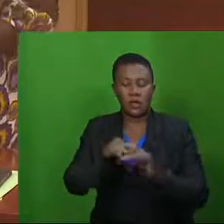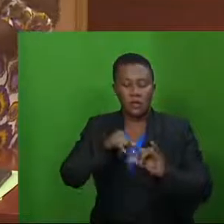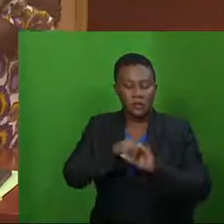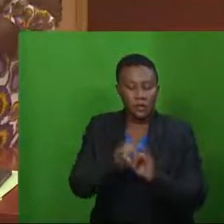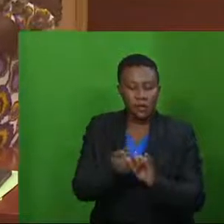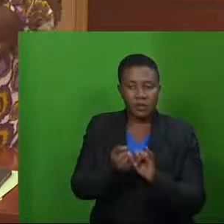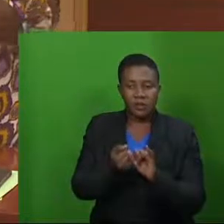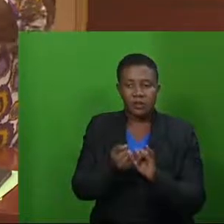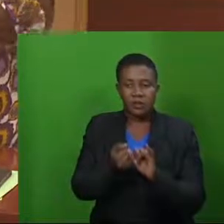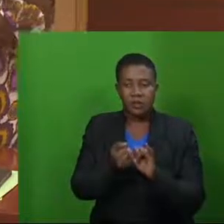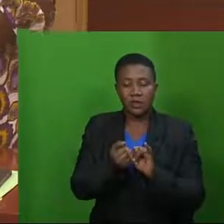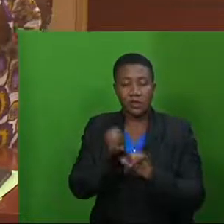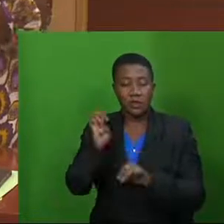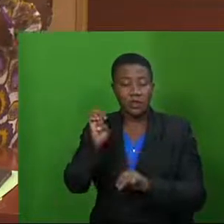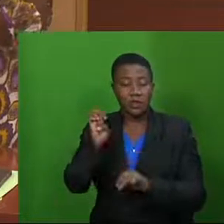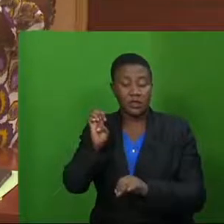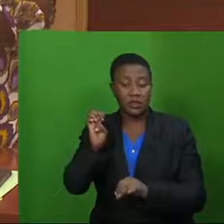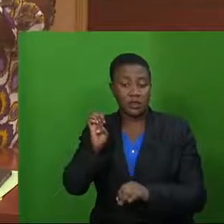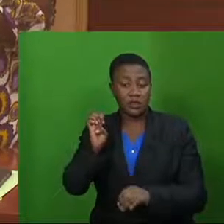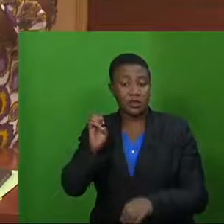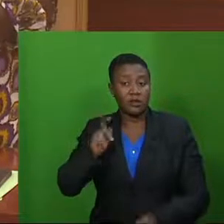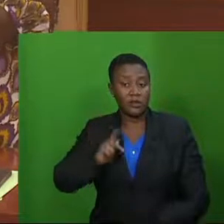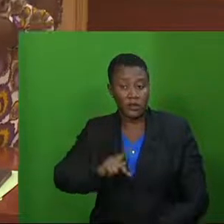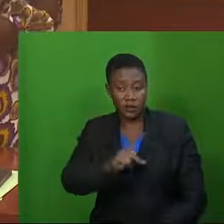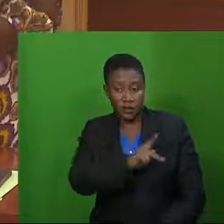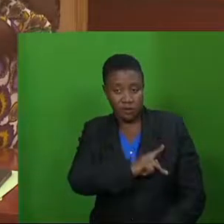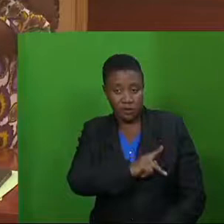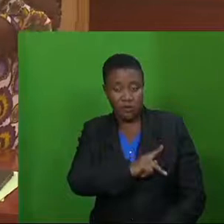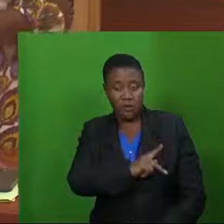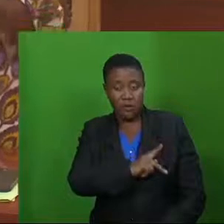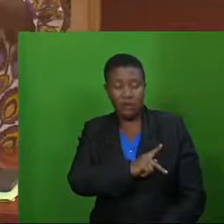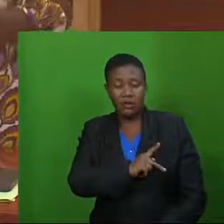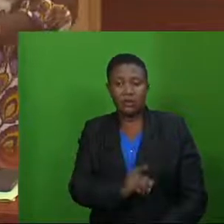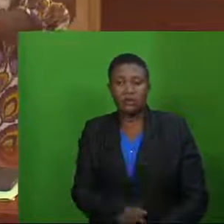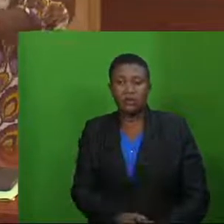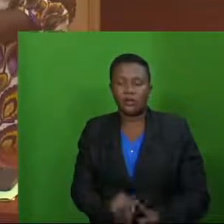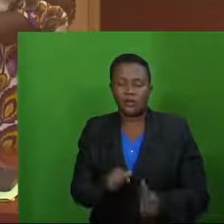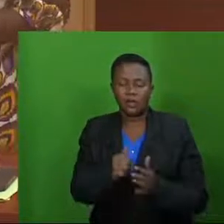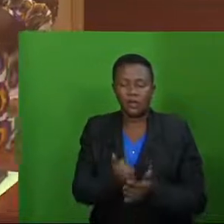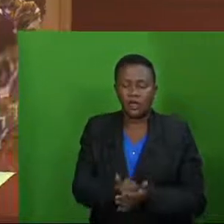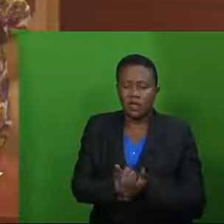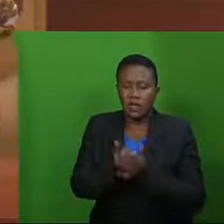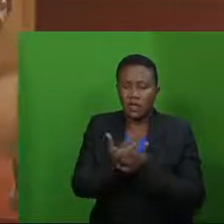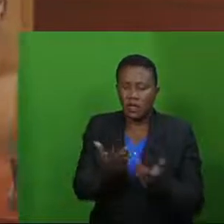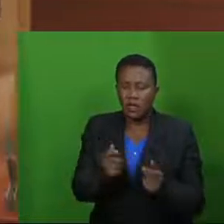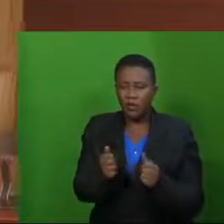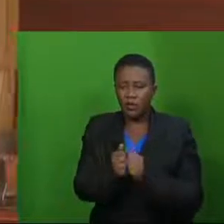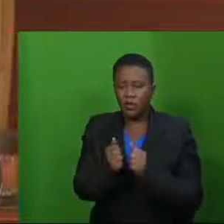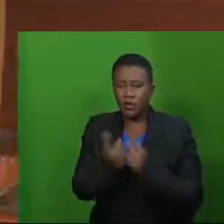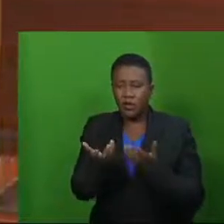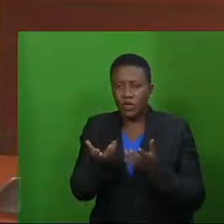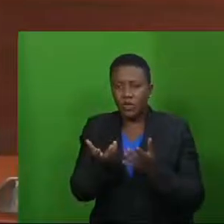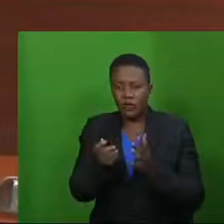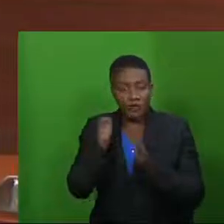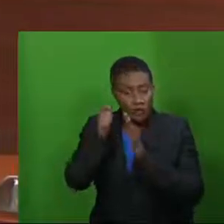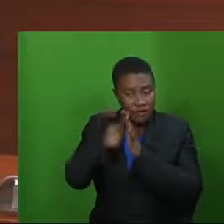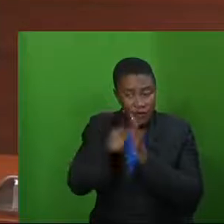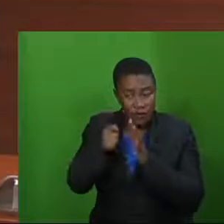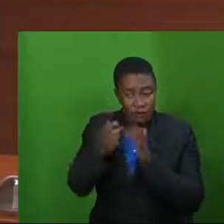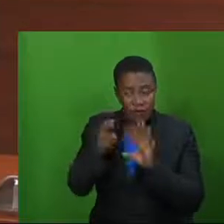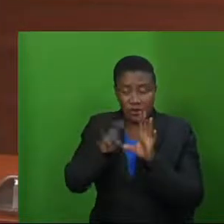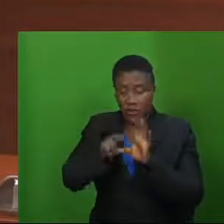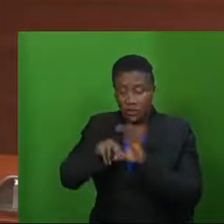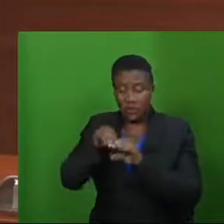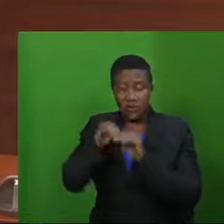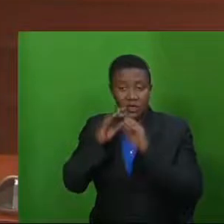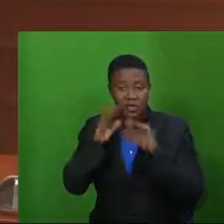e-Parliament. And that would also help facilitate virtual sittings of the House. I know